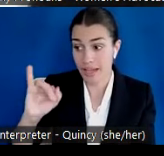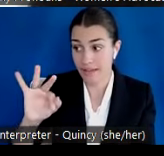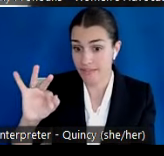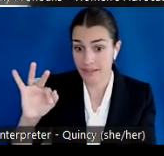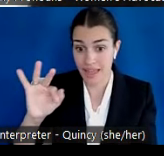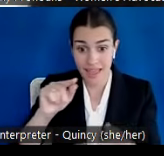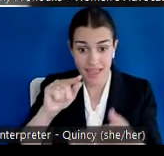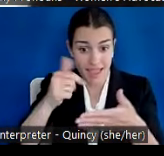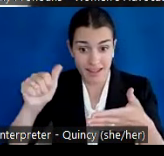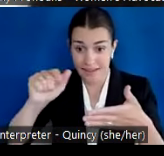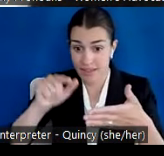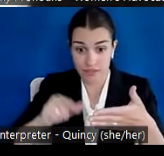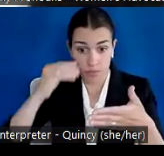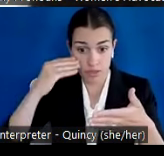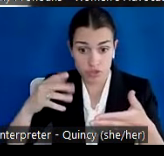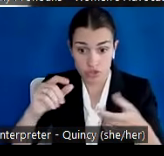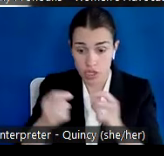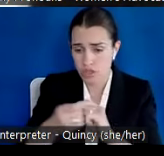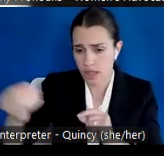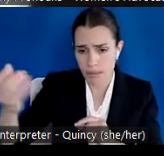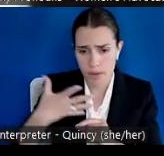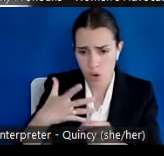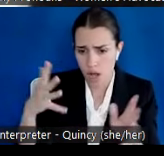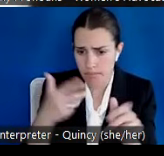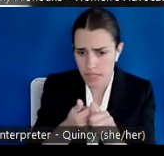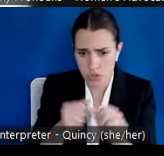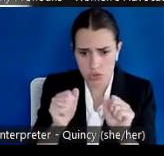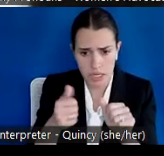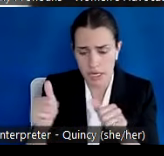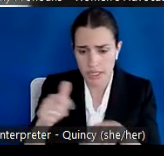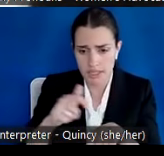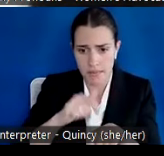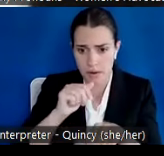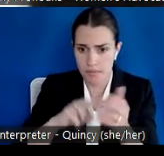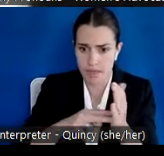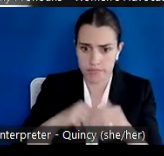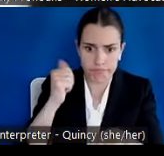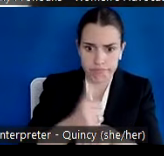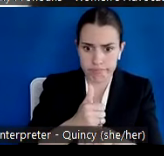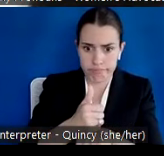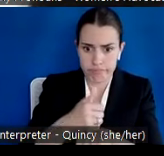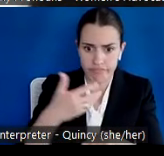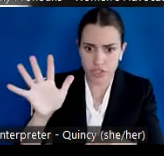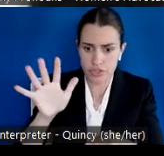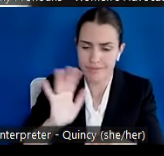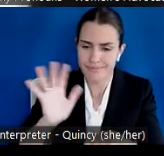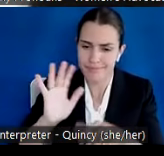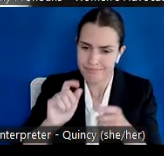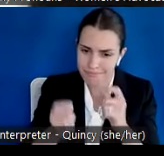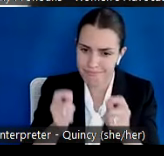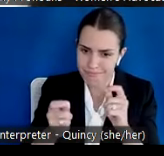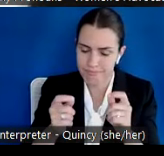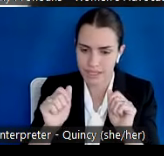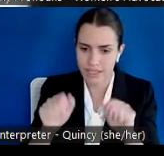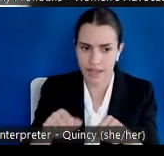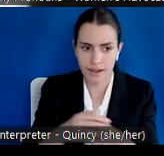the form changes, they can always update it or let us know. And so just being able to have, if you do have